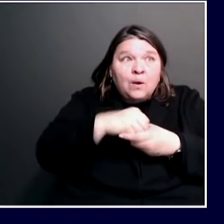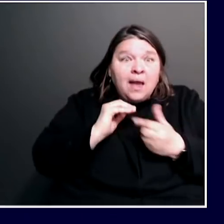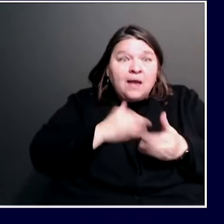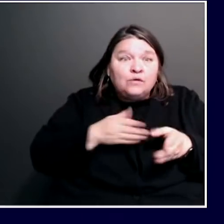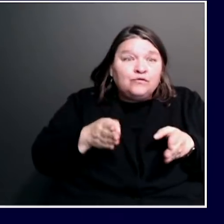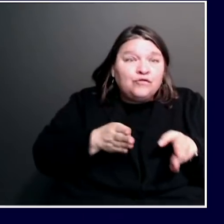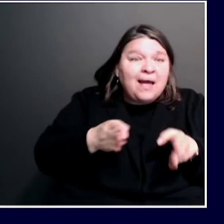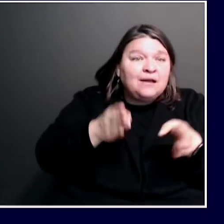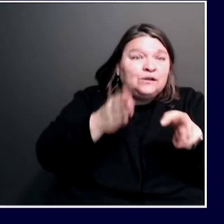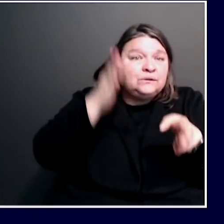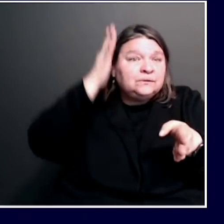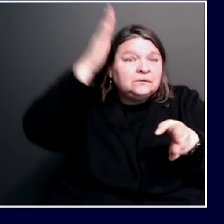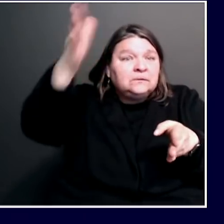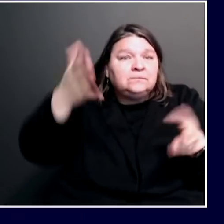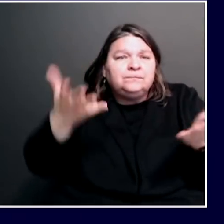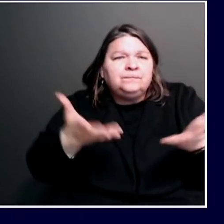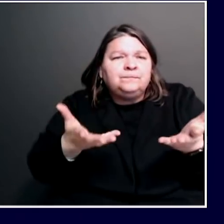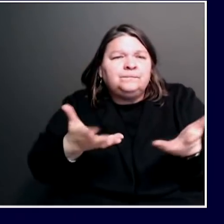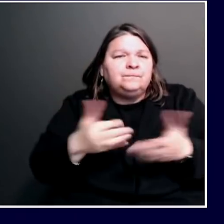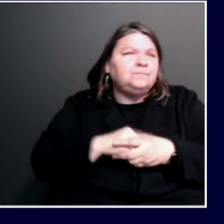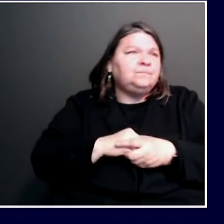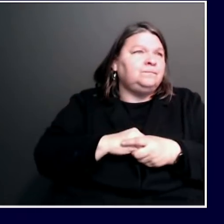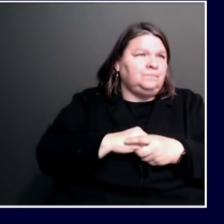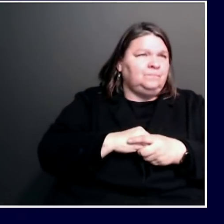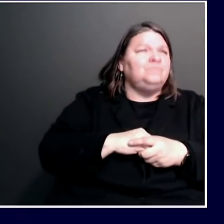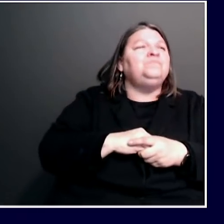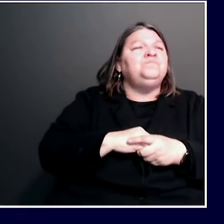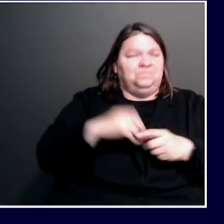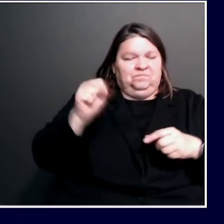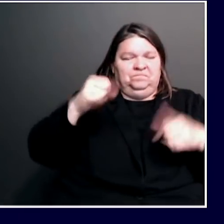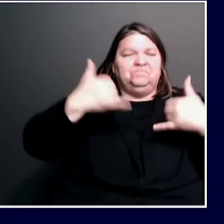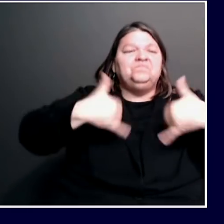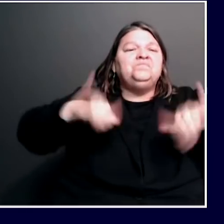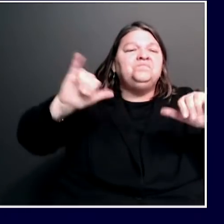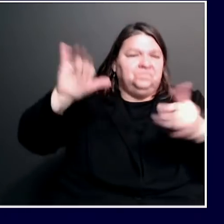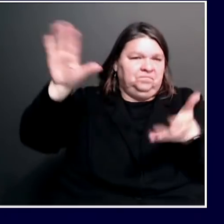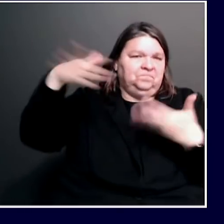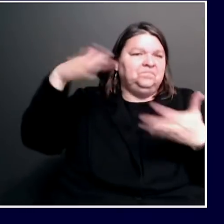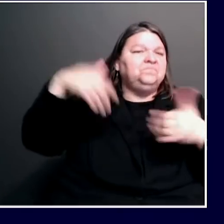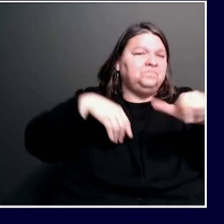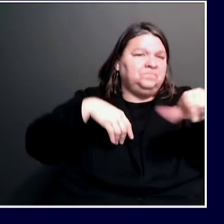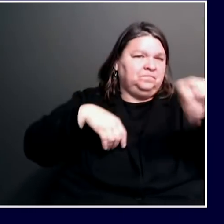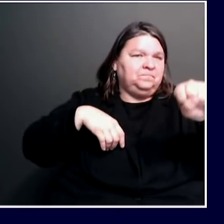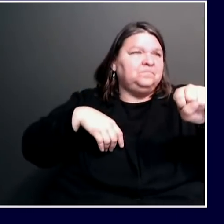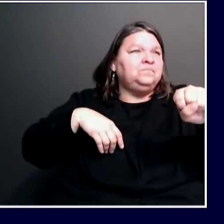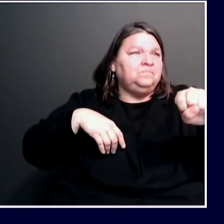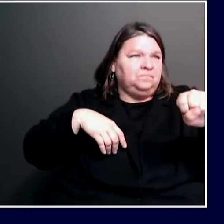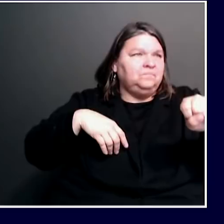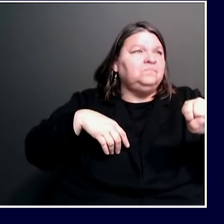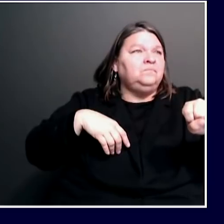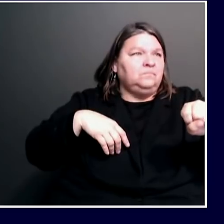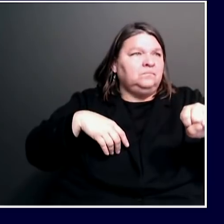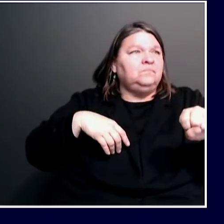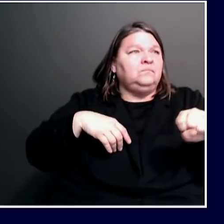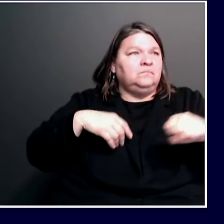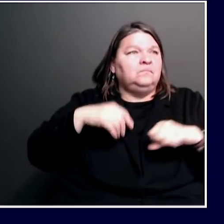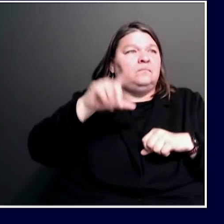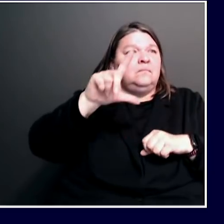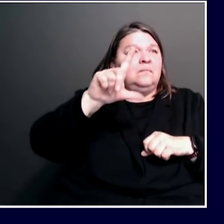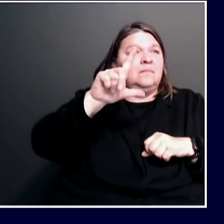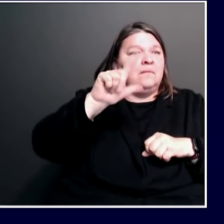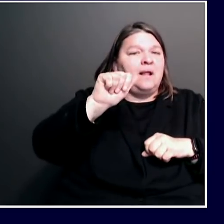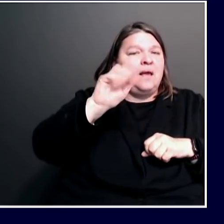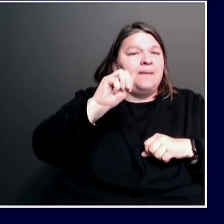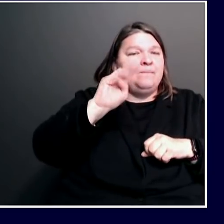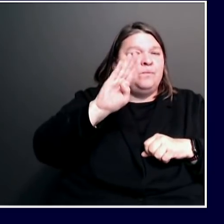Thanks for bringing that up, Megan. It has continued, thankfully. Commissioner Lambrou and I, as well as Governor Mills, have continued our work to ensure